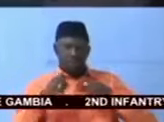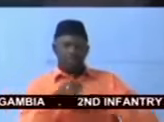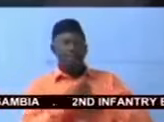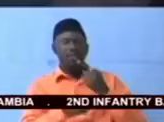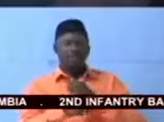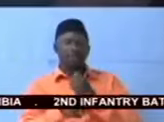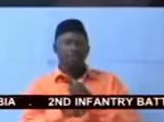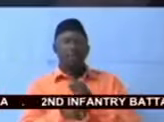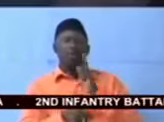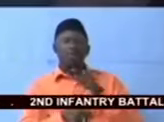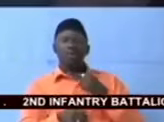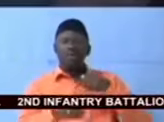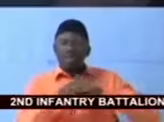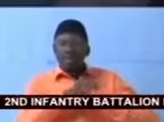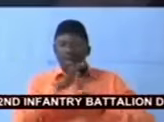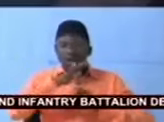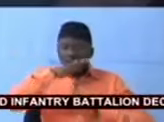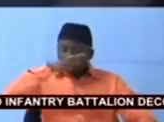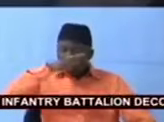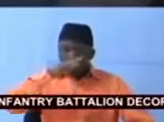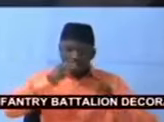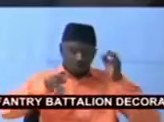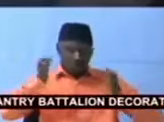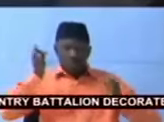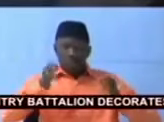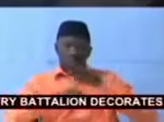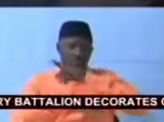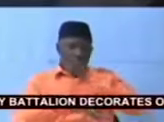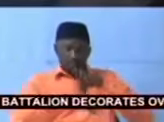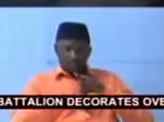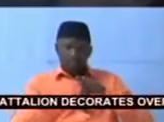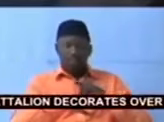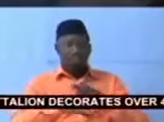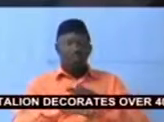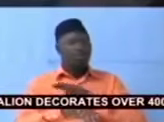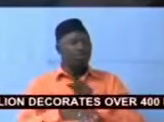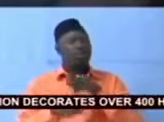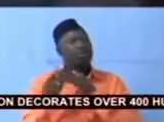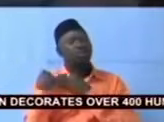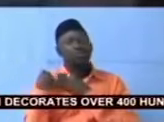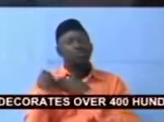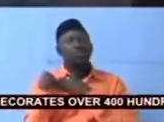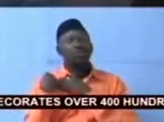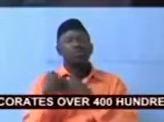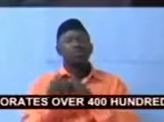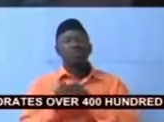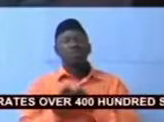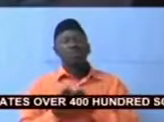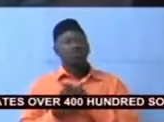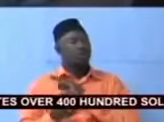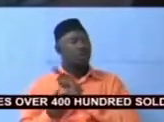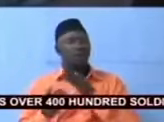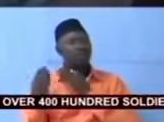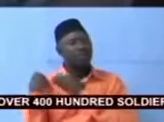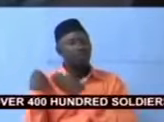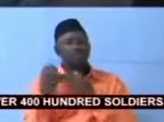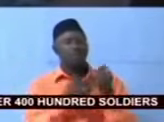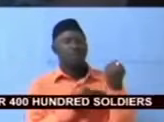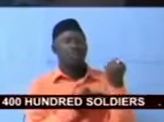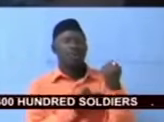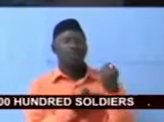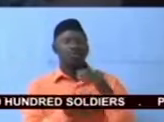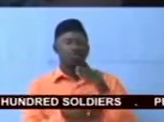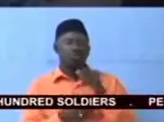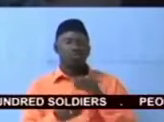cases. Namsa amna ay leyo yo xamne ni soxaw ci fokeku way nak ñun ñi nga xamne ñoo nekk ci court bu ndaw bi duñ daan am doole pour atté yoy. And there was great